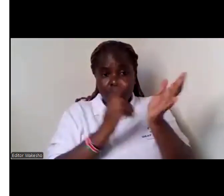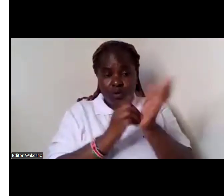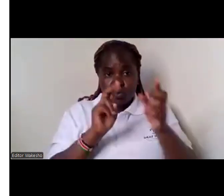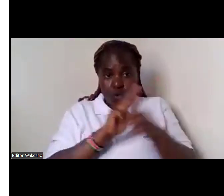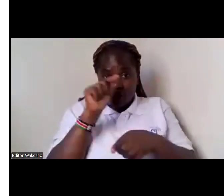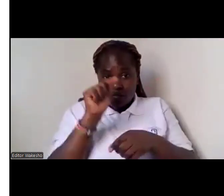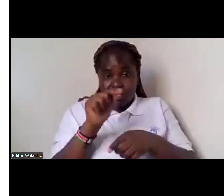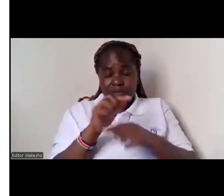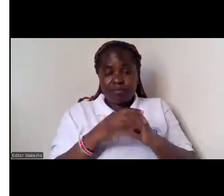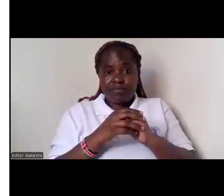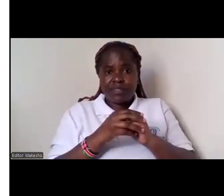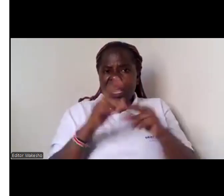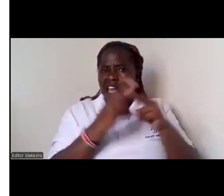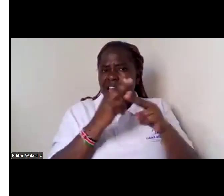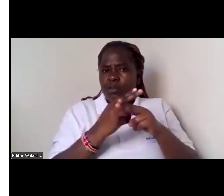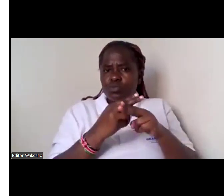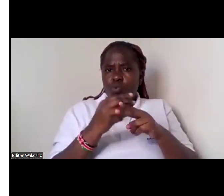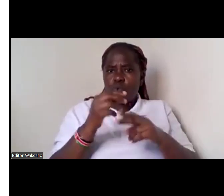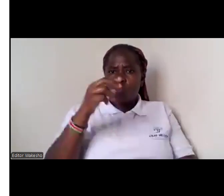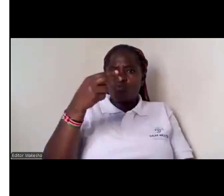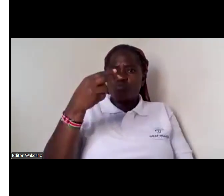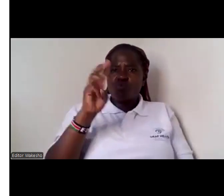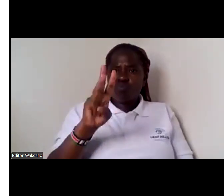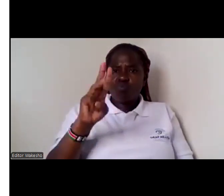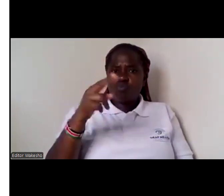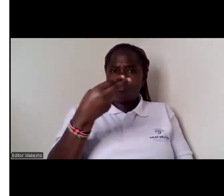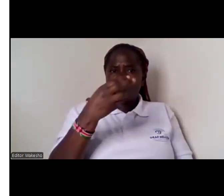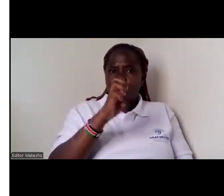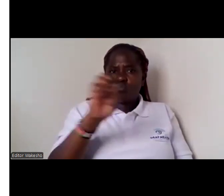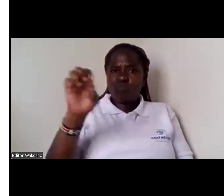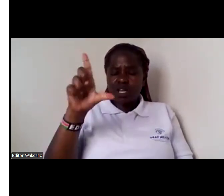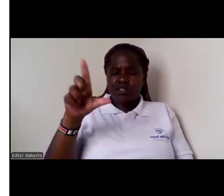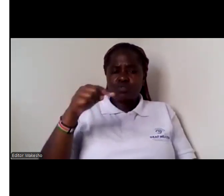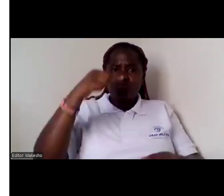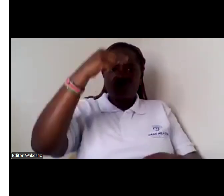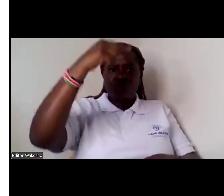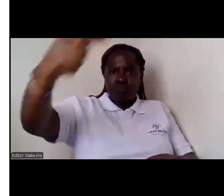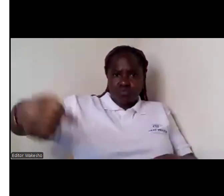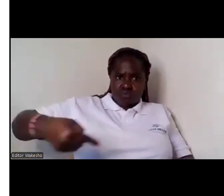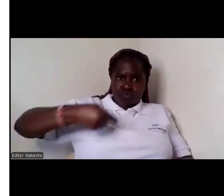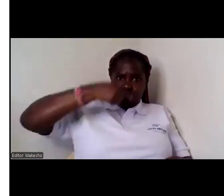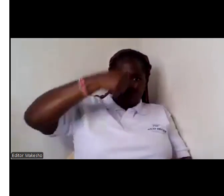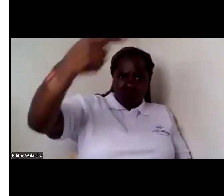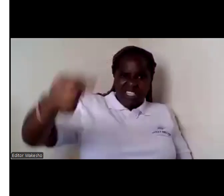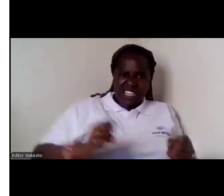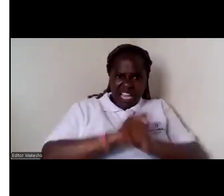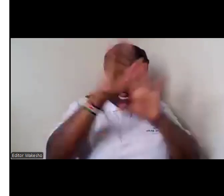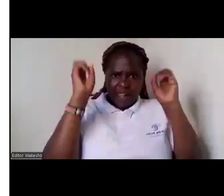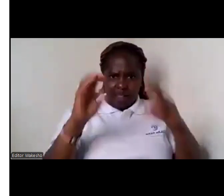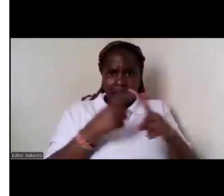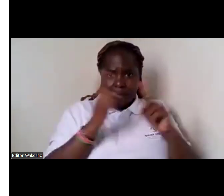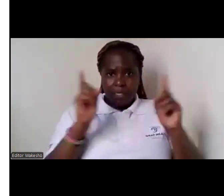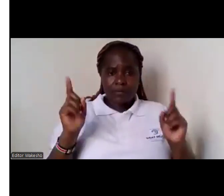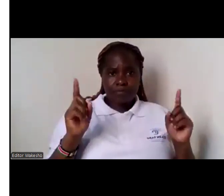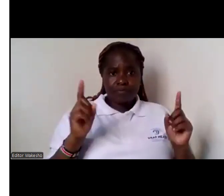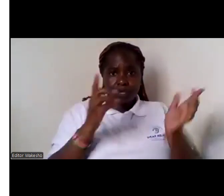It's called a wheel. So if you can, I know the image is not very clear. The doctor